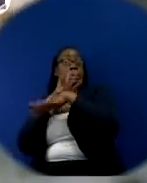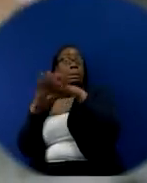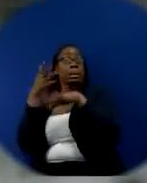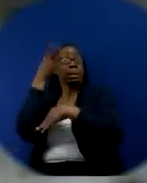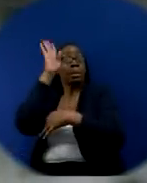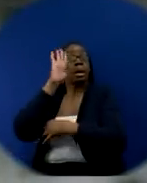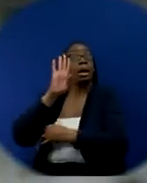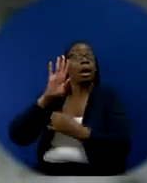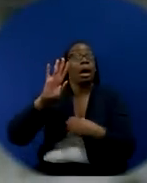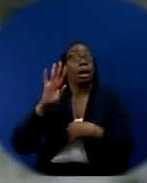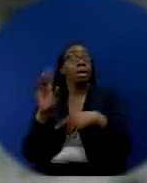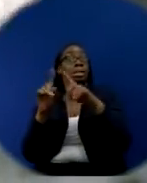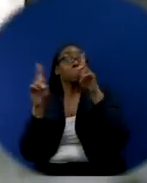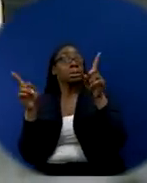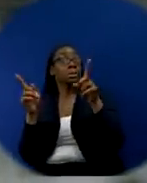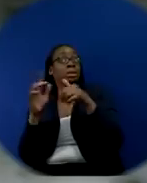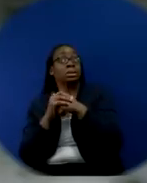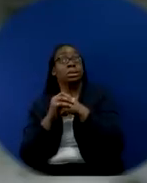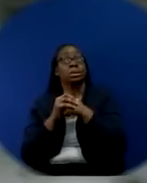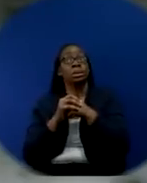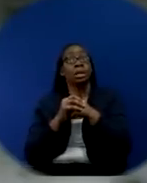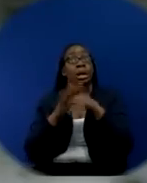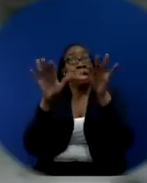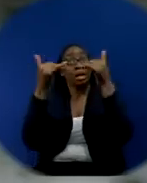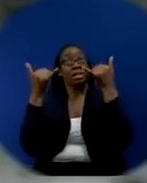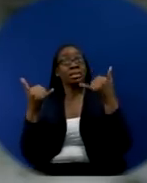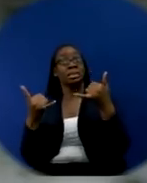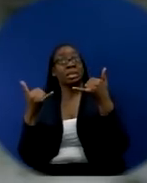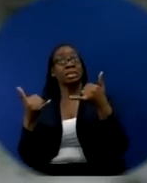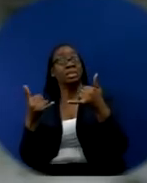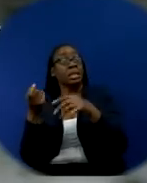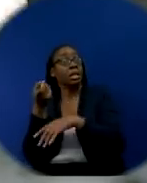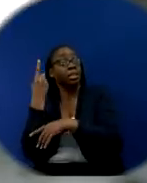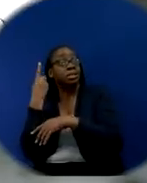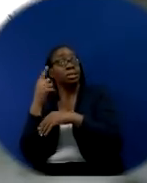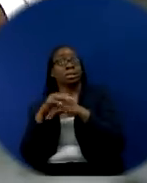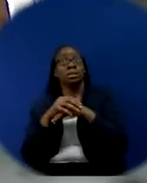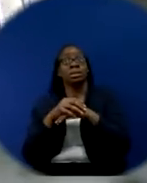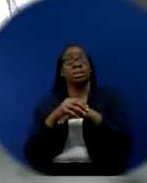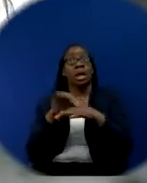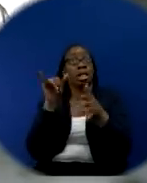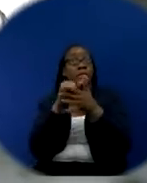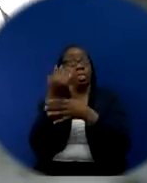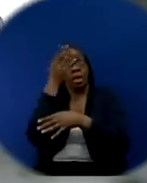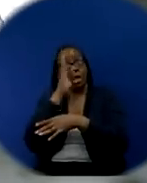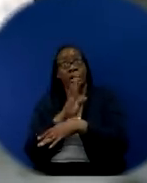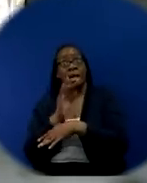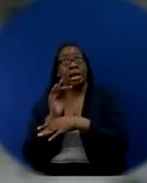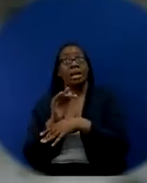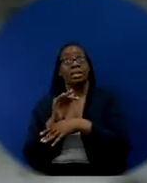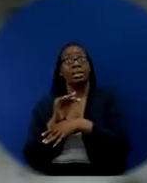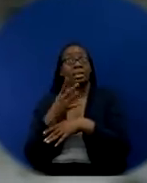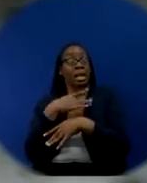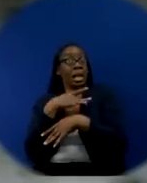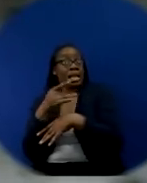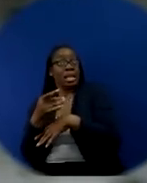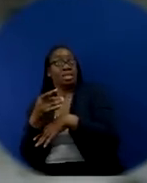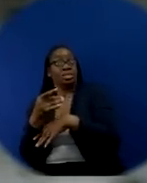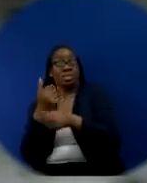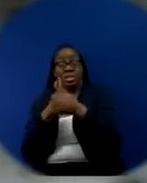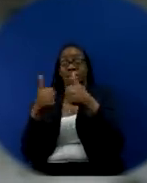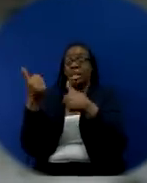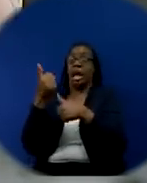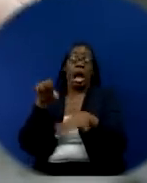different ear. They're on a different decibel level now. They now understand that God is not just interested in the high and